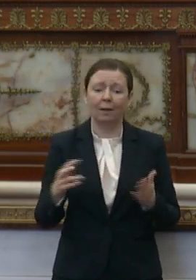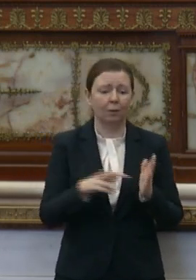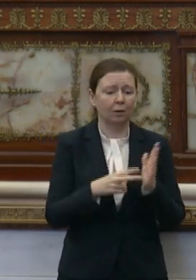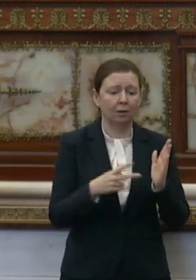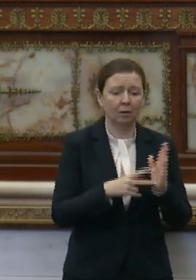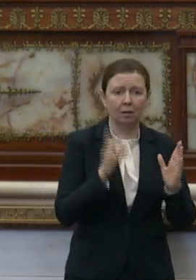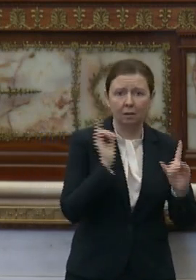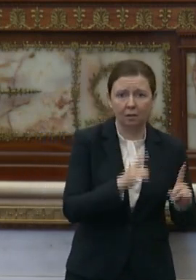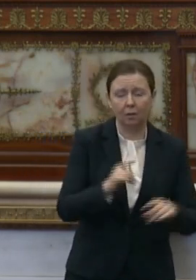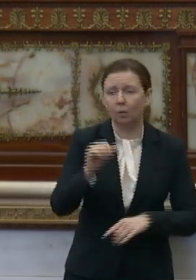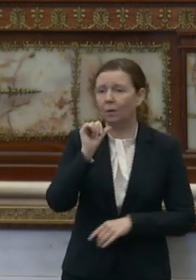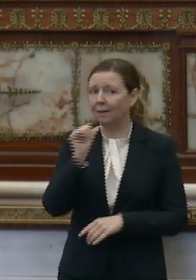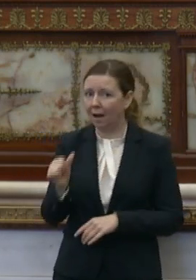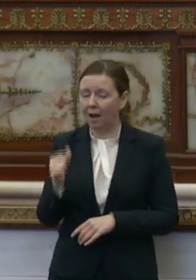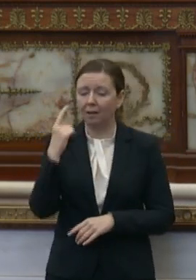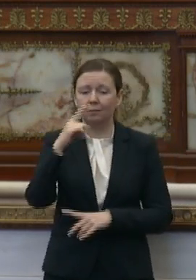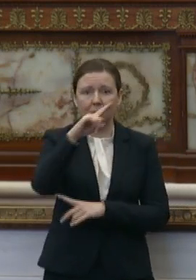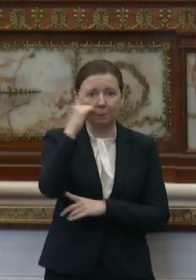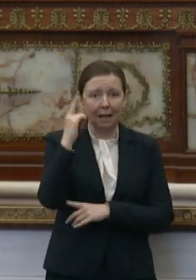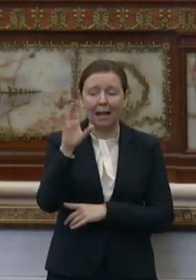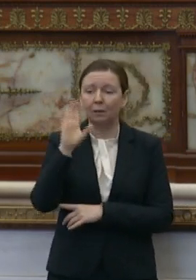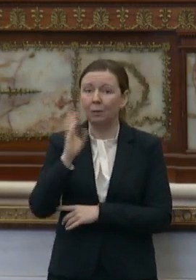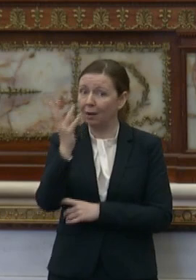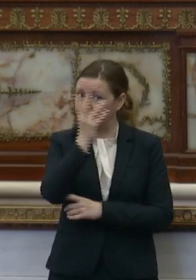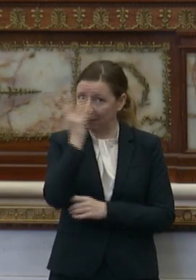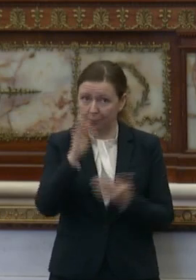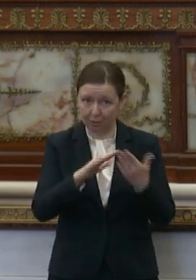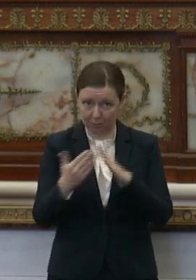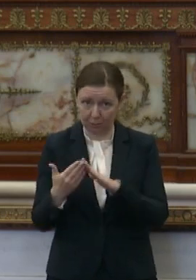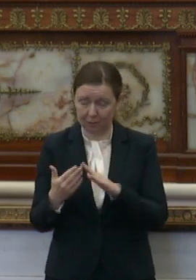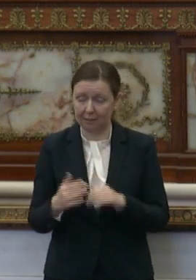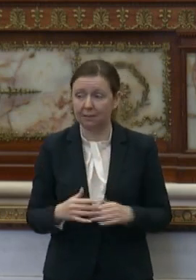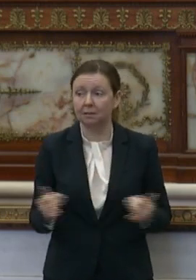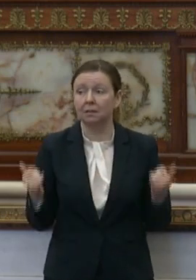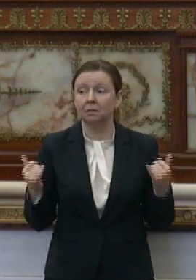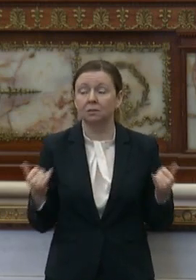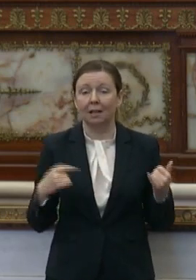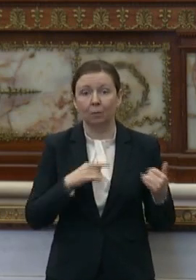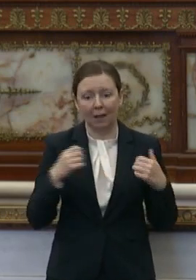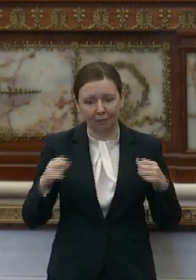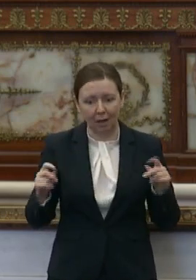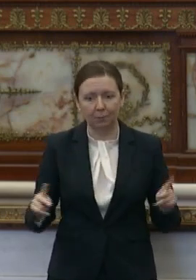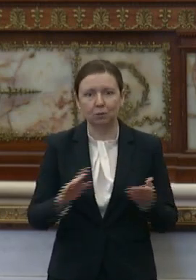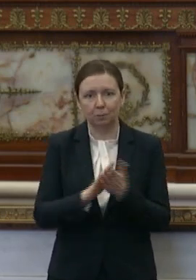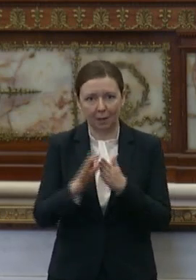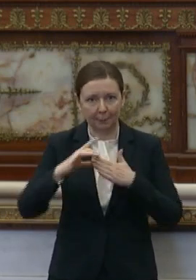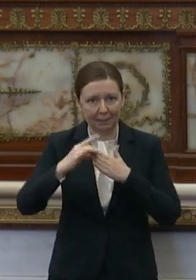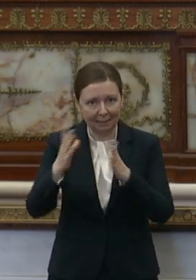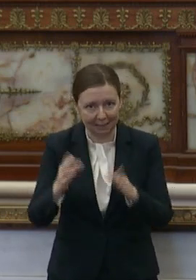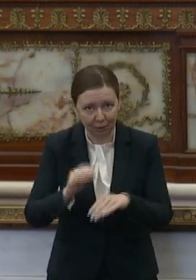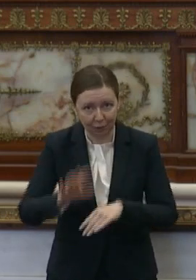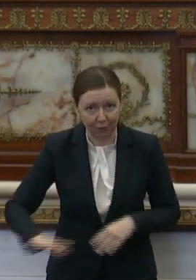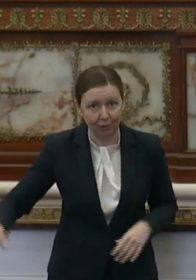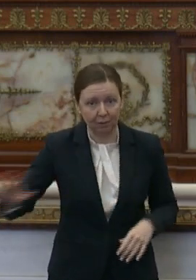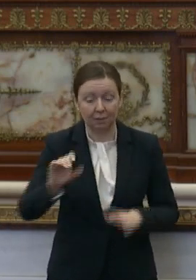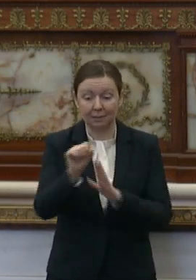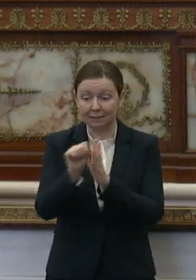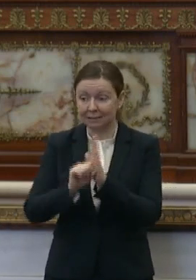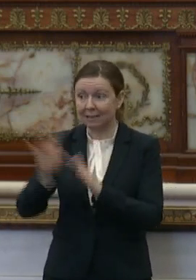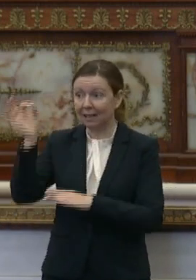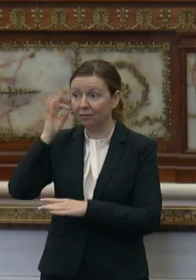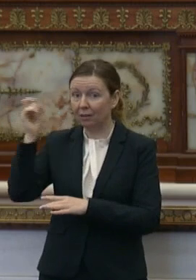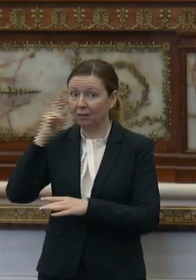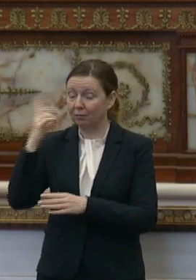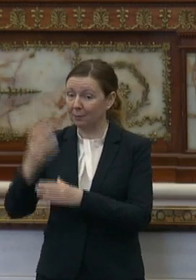intentional or not, for Black, Brown, and immigrant communities. Today, we have a chance to become a leader when our state and federal